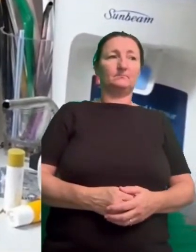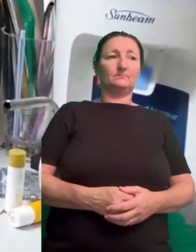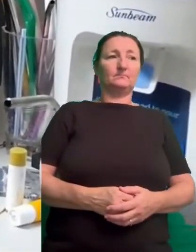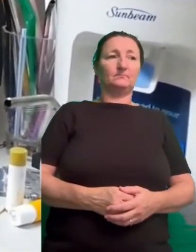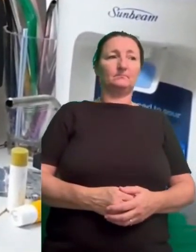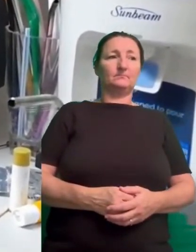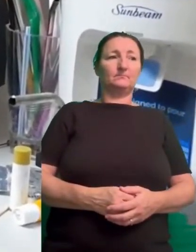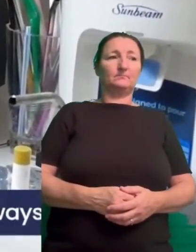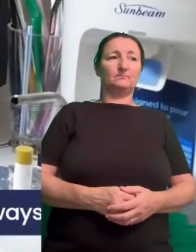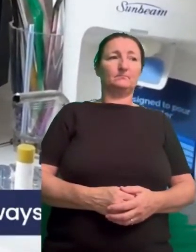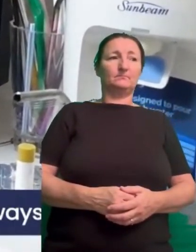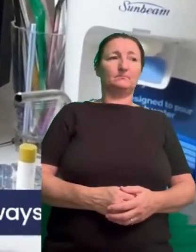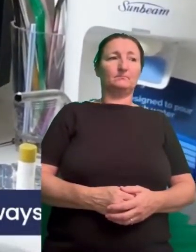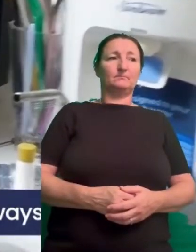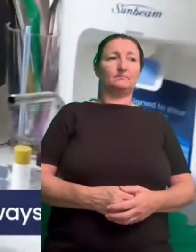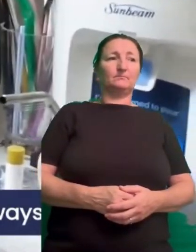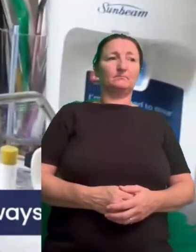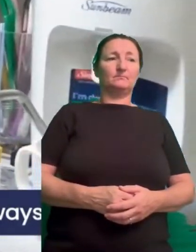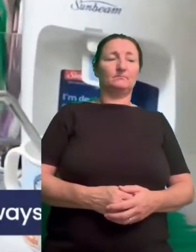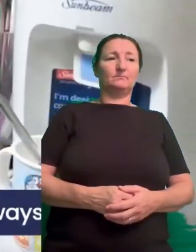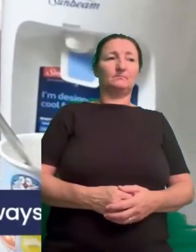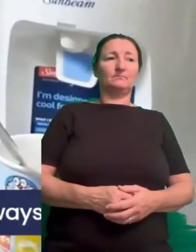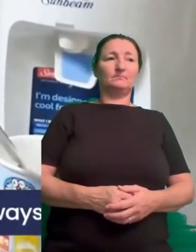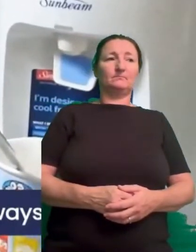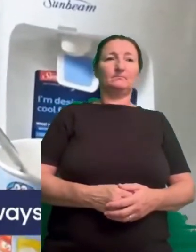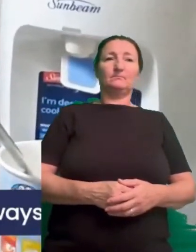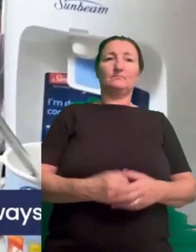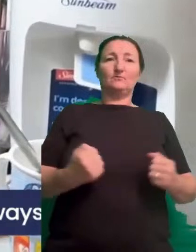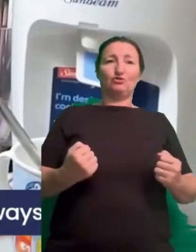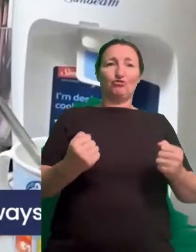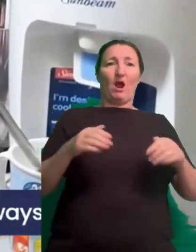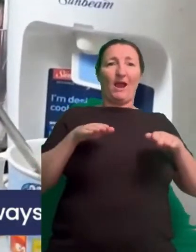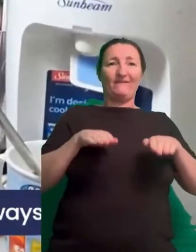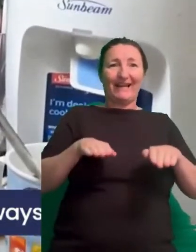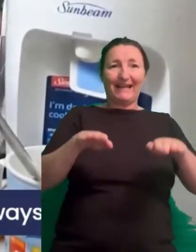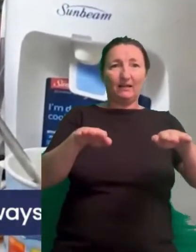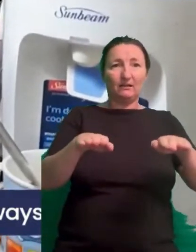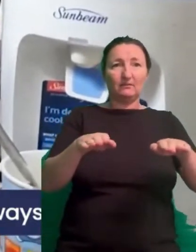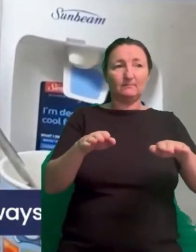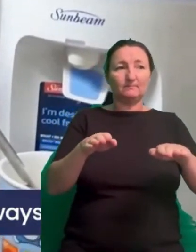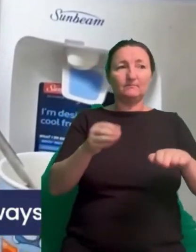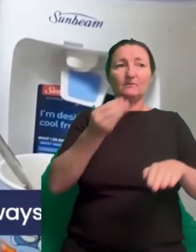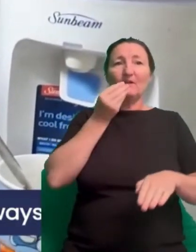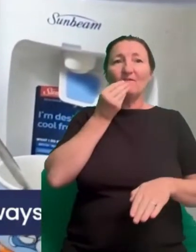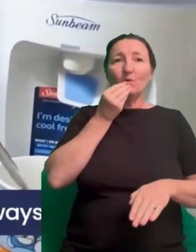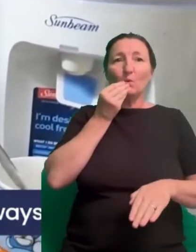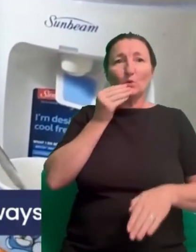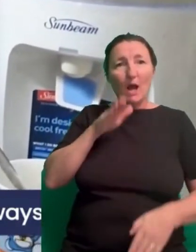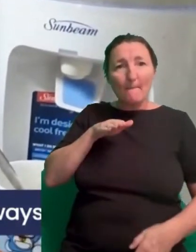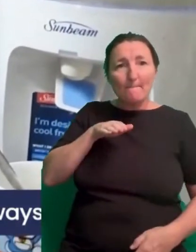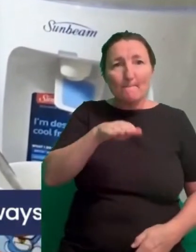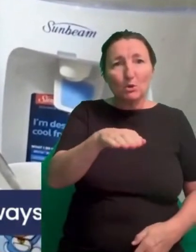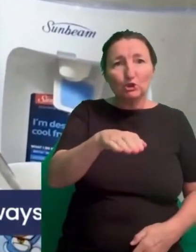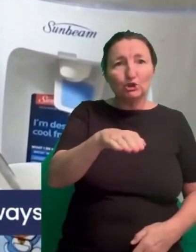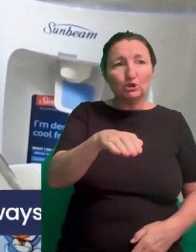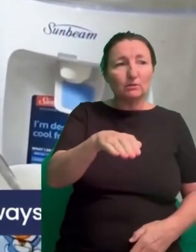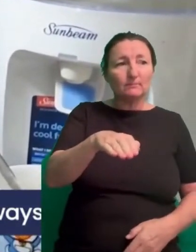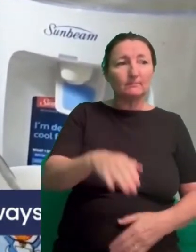I can drive in, push it in with my short stick,